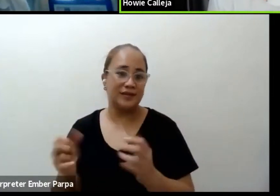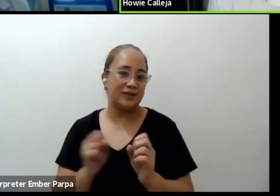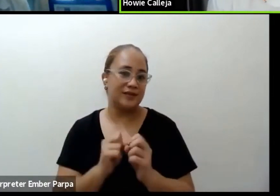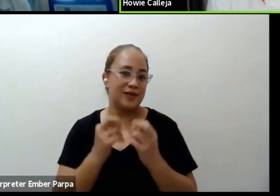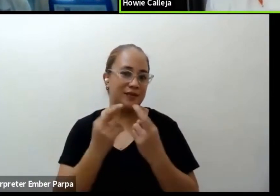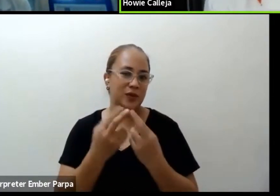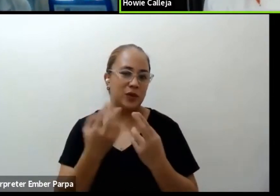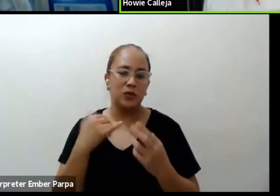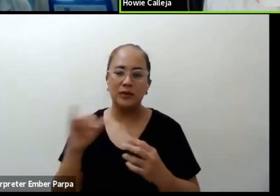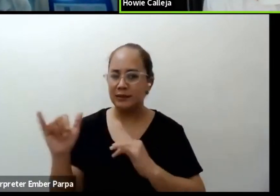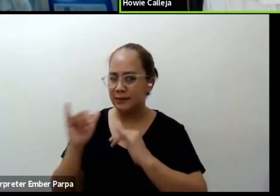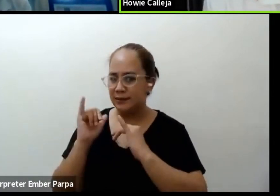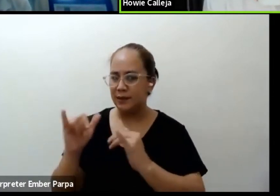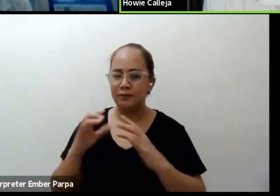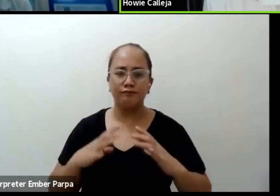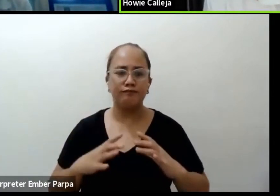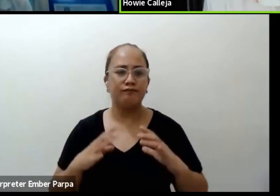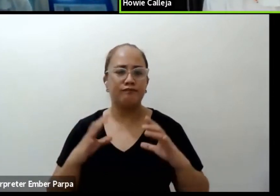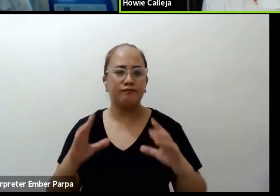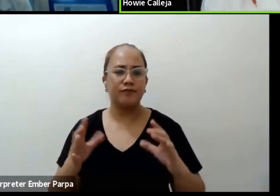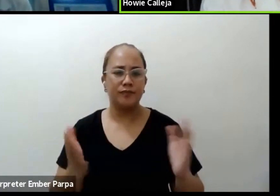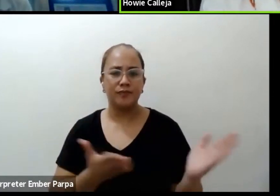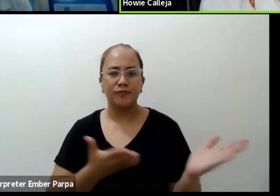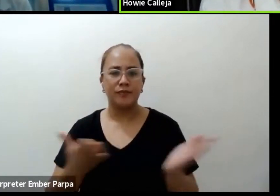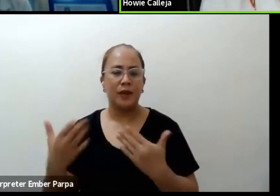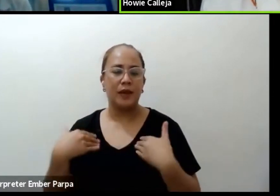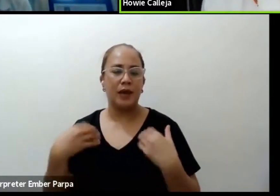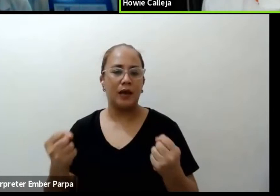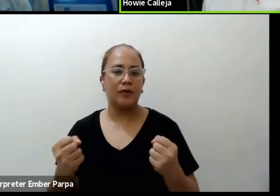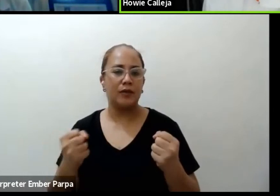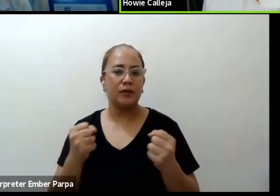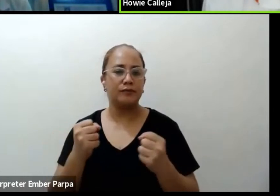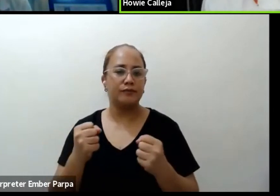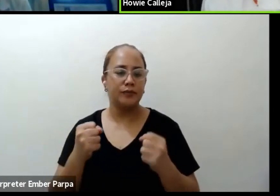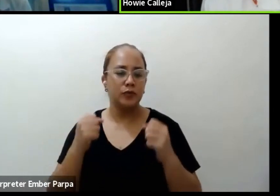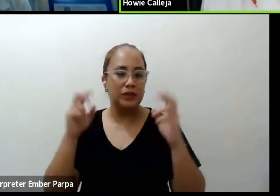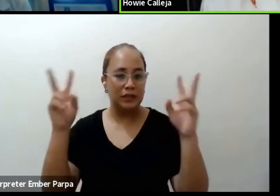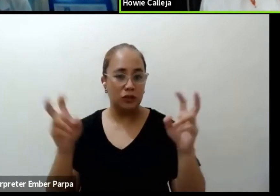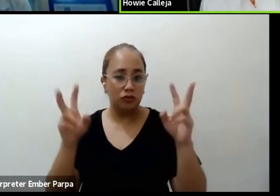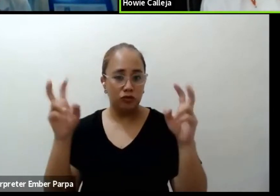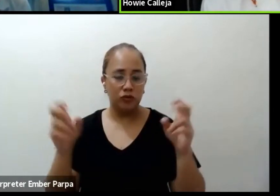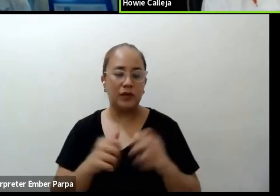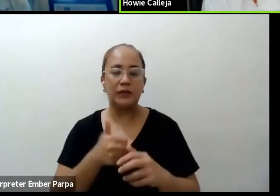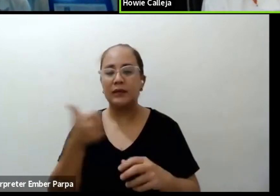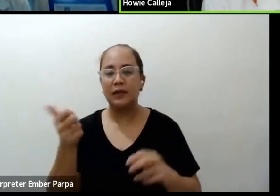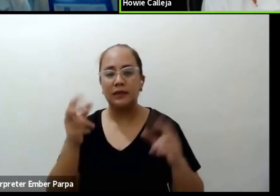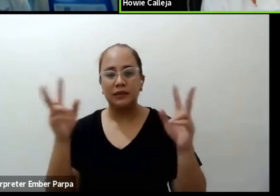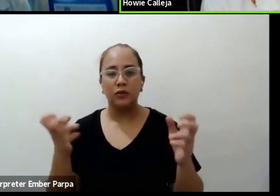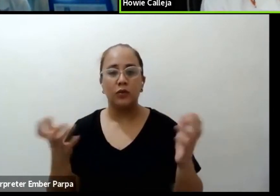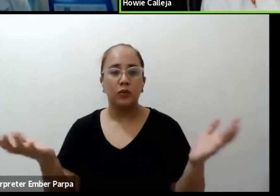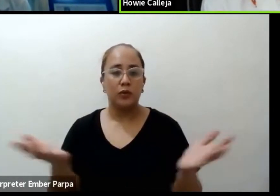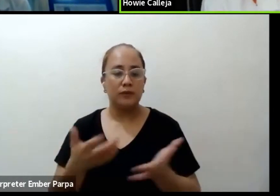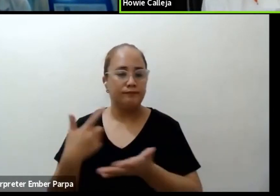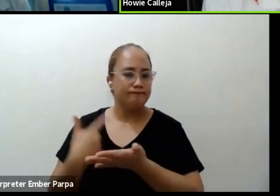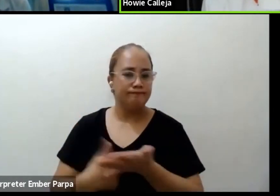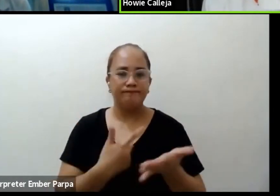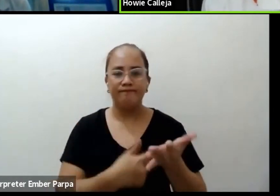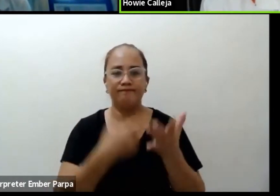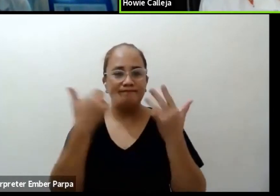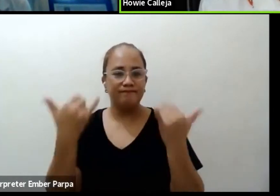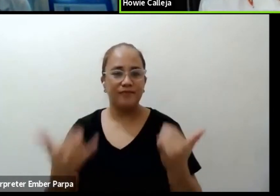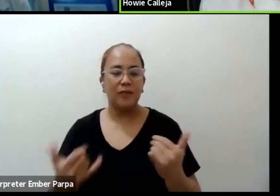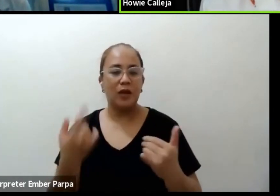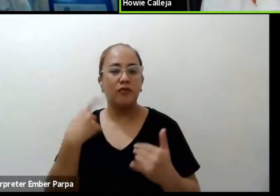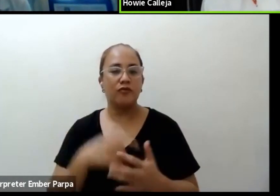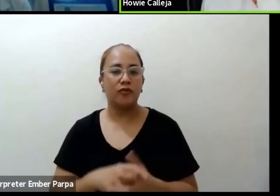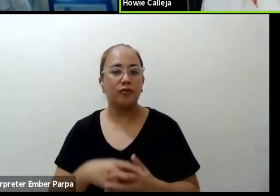are likewise committed to bringing the healthcare issues and other issues discussed today to the